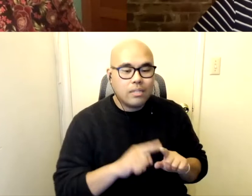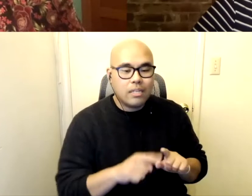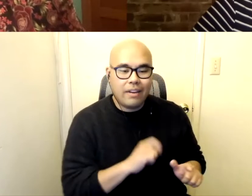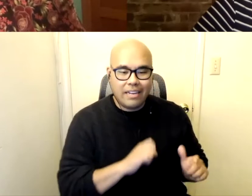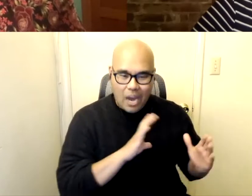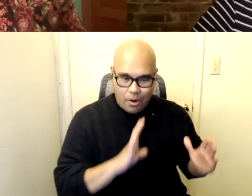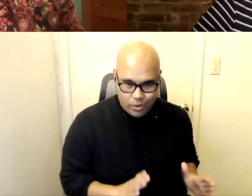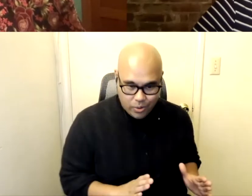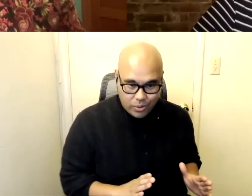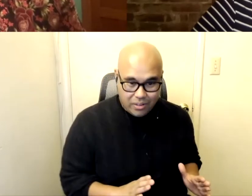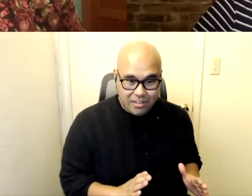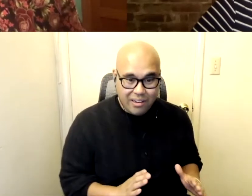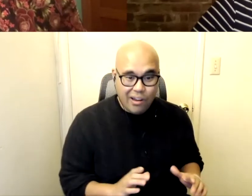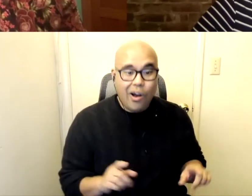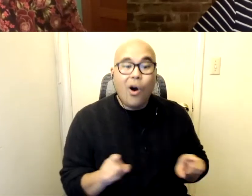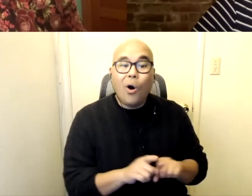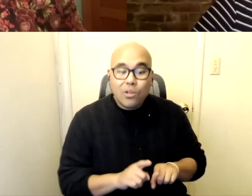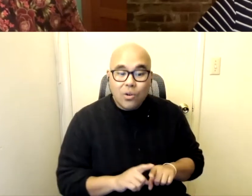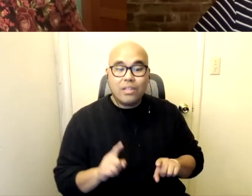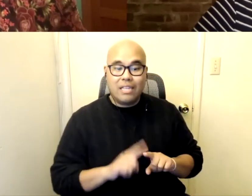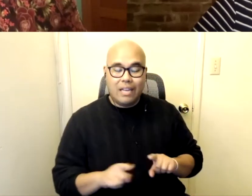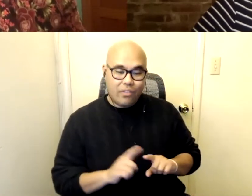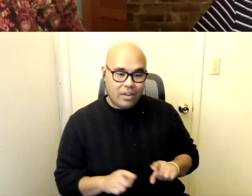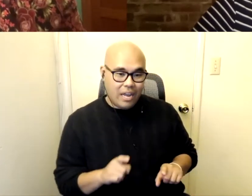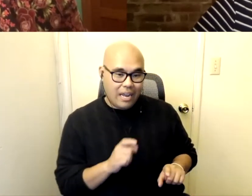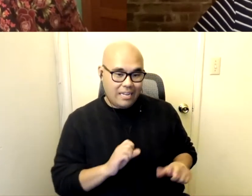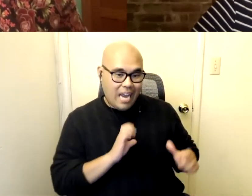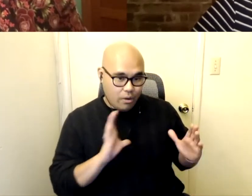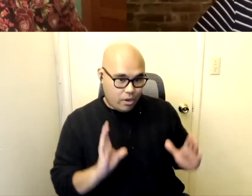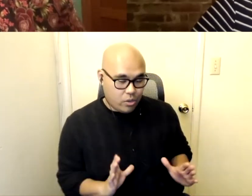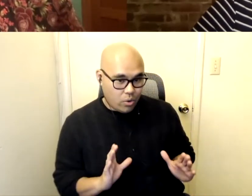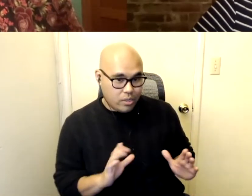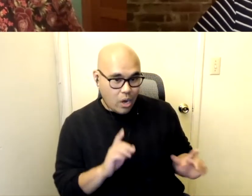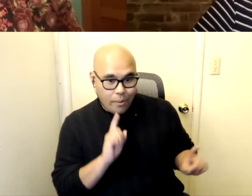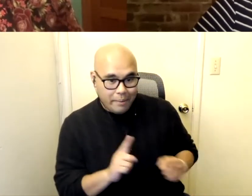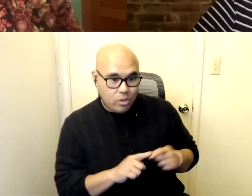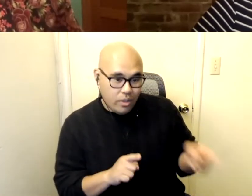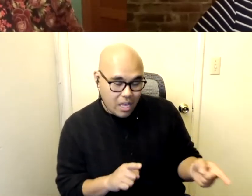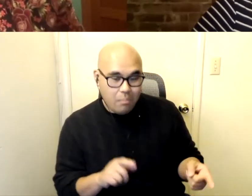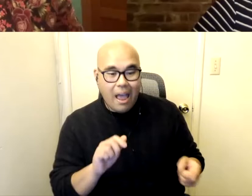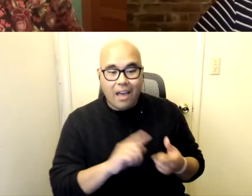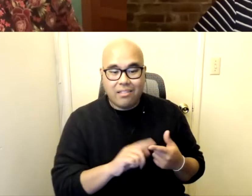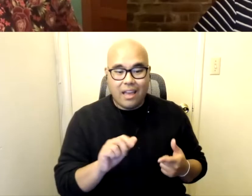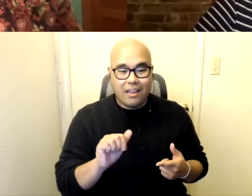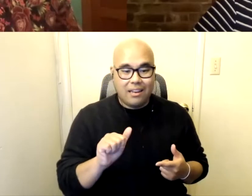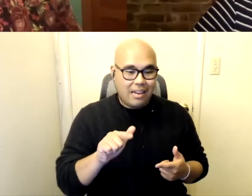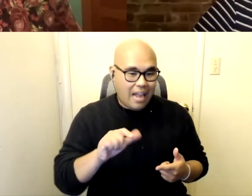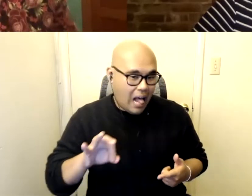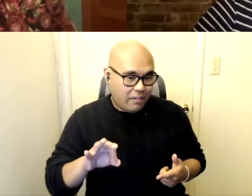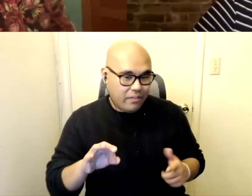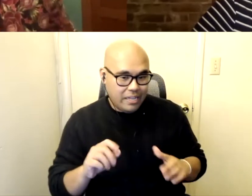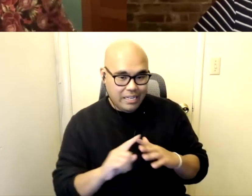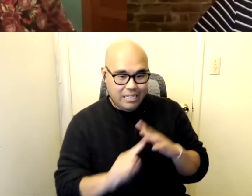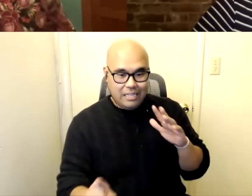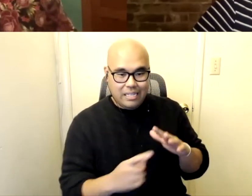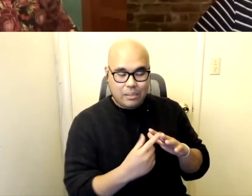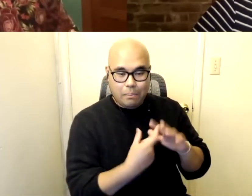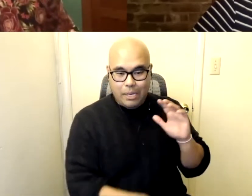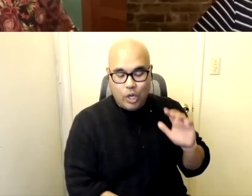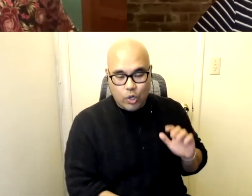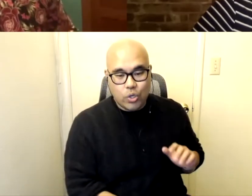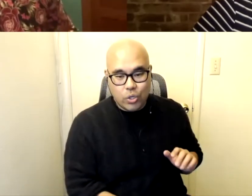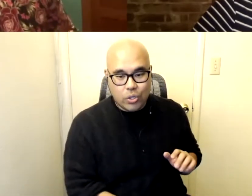which the different cultures responded to Elf. And when Elf disappears, and in terms of Elf's fate, it was a way of